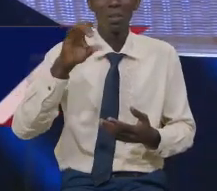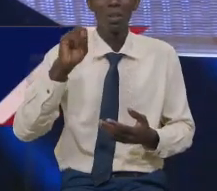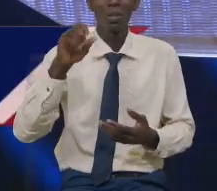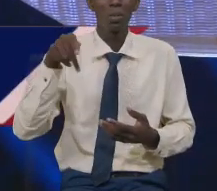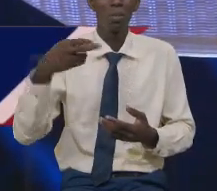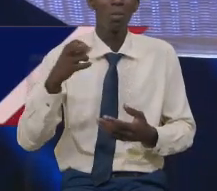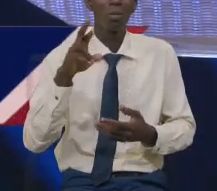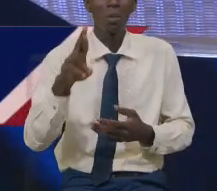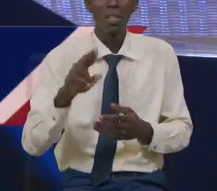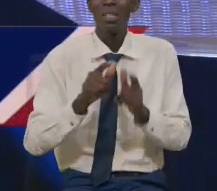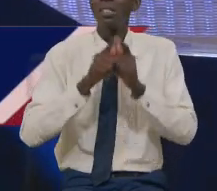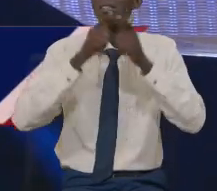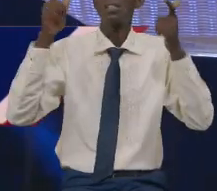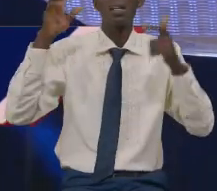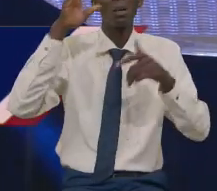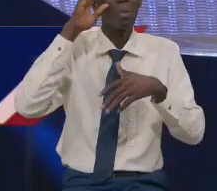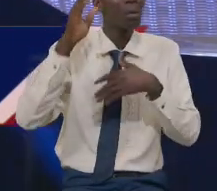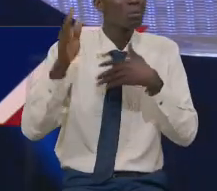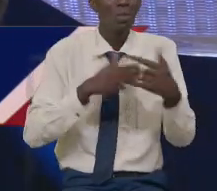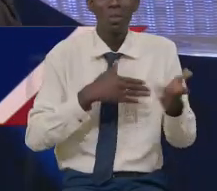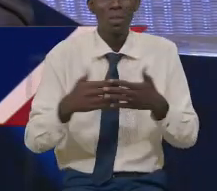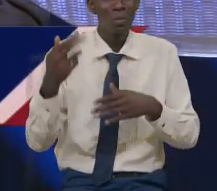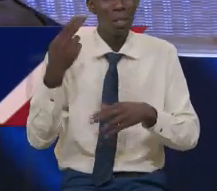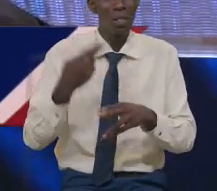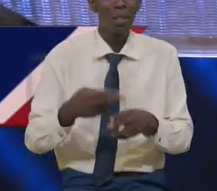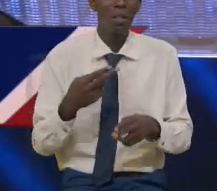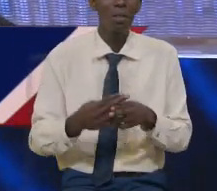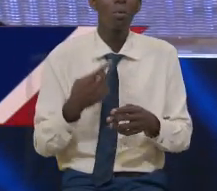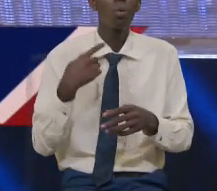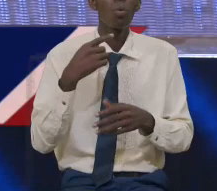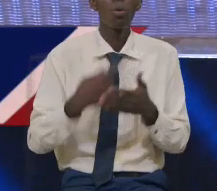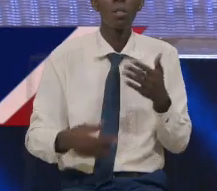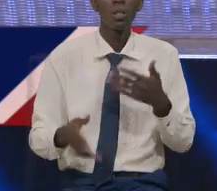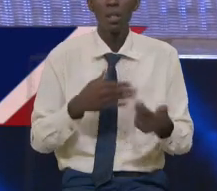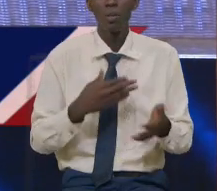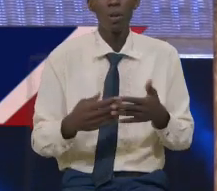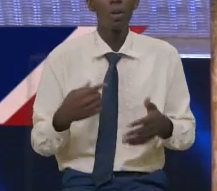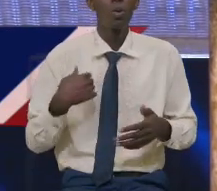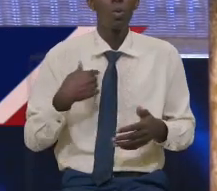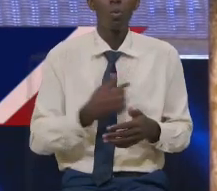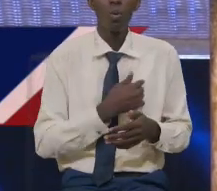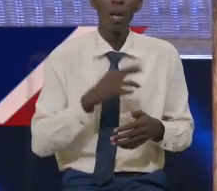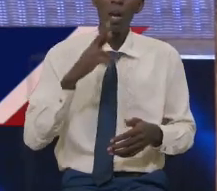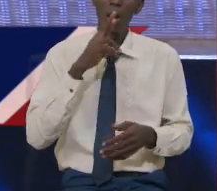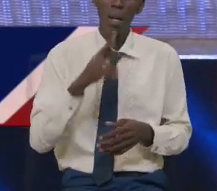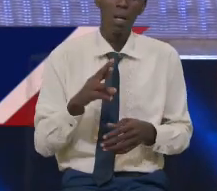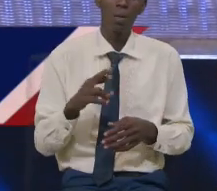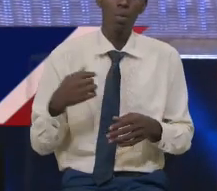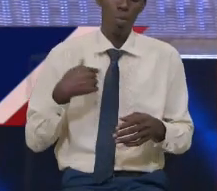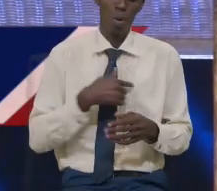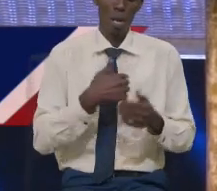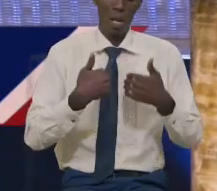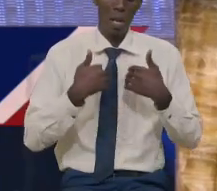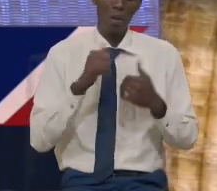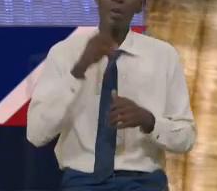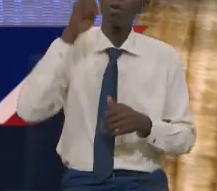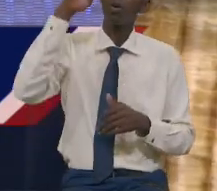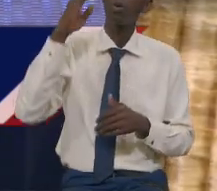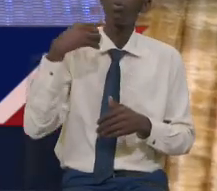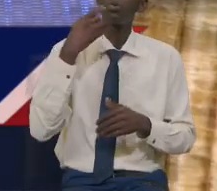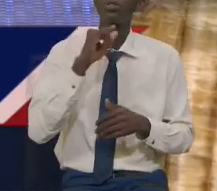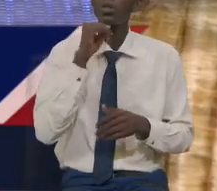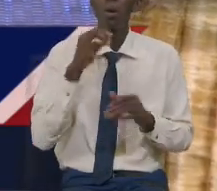of authority, whoever, whatever. We have a God who is not afraid of his creatures, and